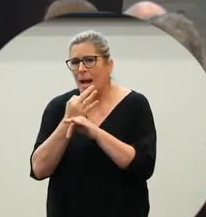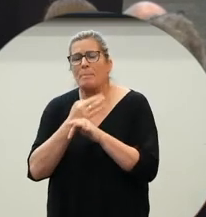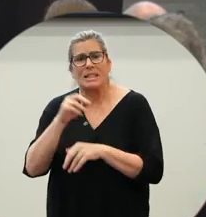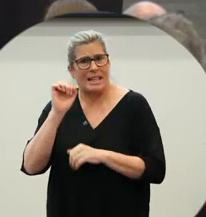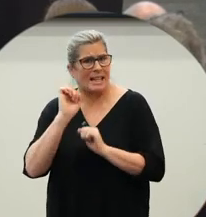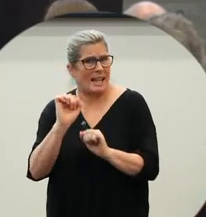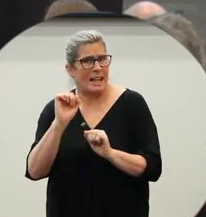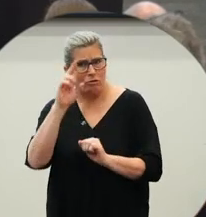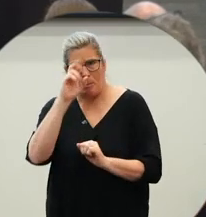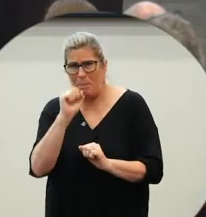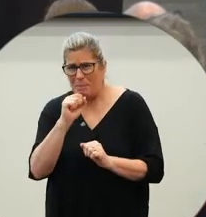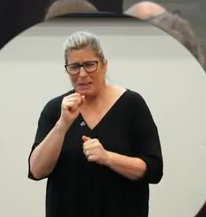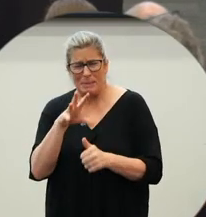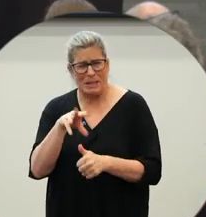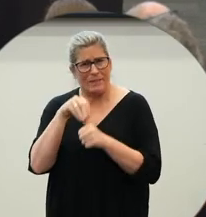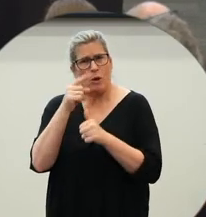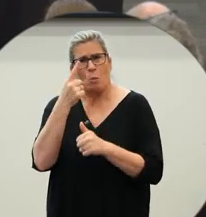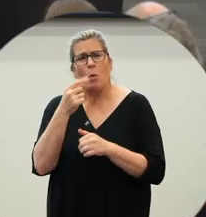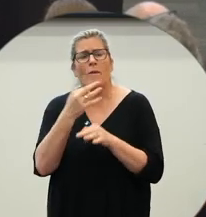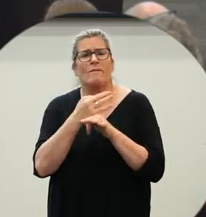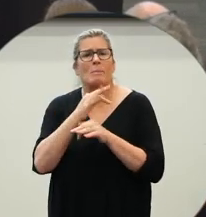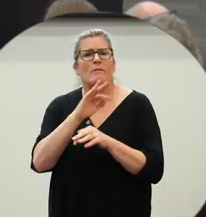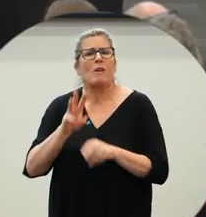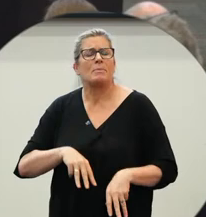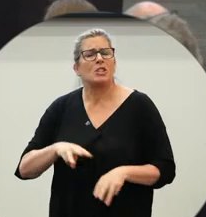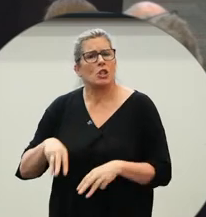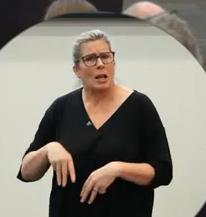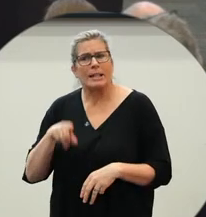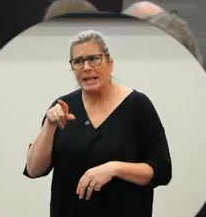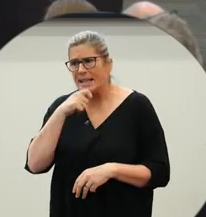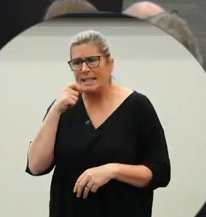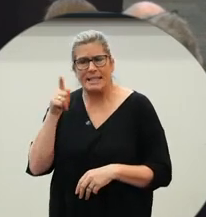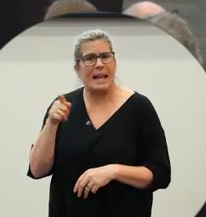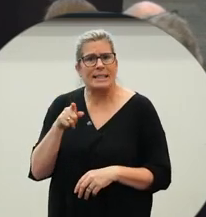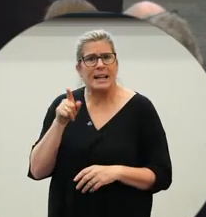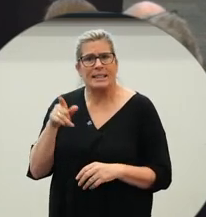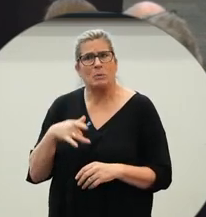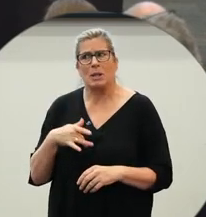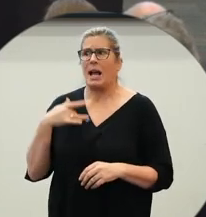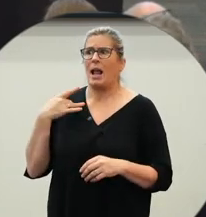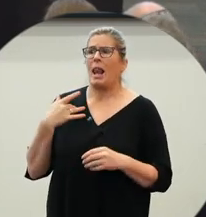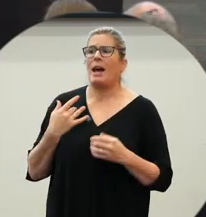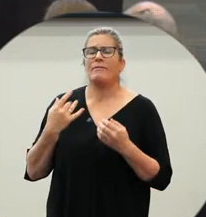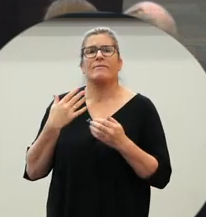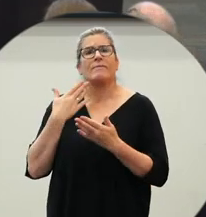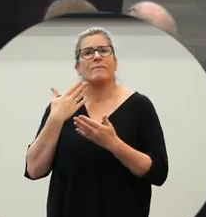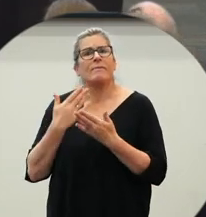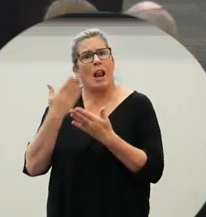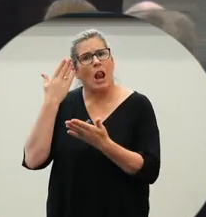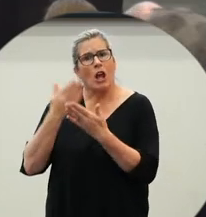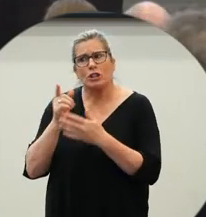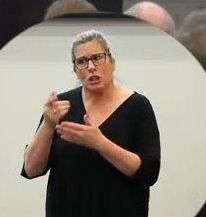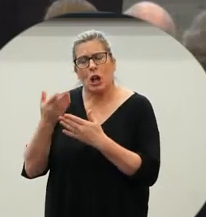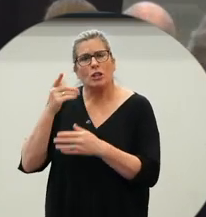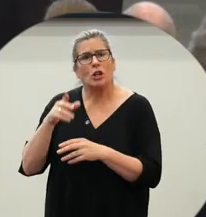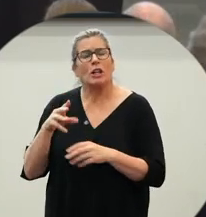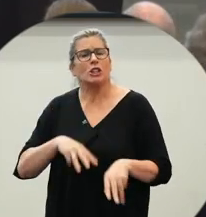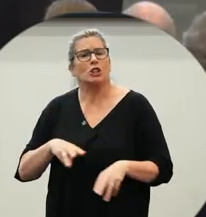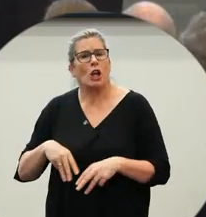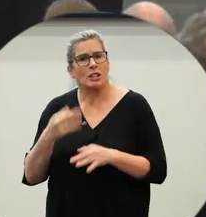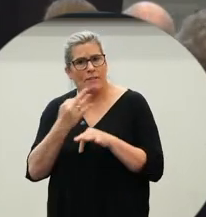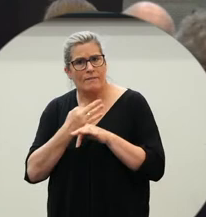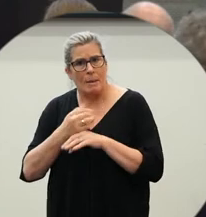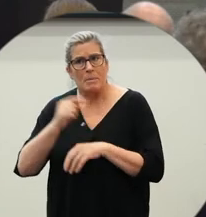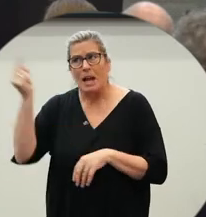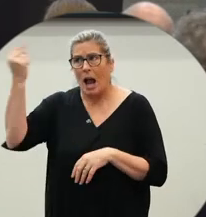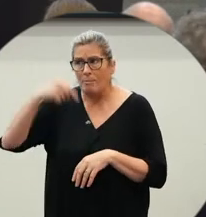remembers very distinctly this family from Scotland, and he says that this is kind of a life lesson for him. There was a Scottish family, and they had come